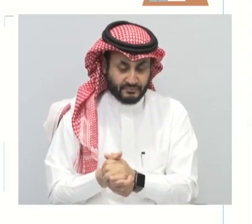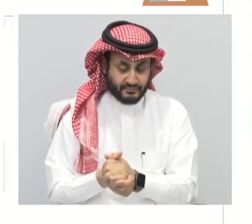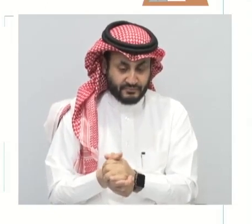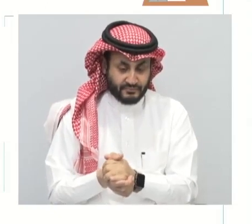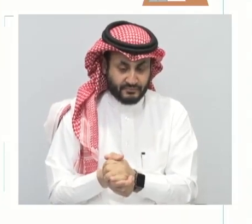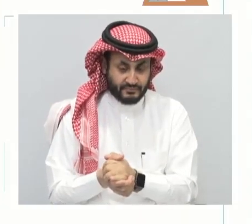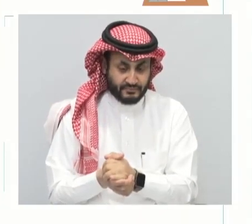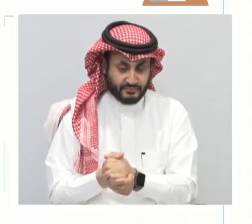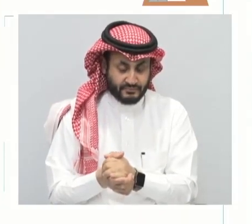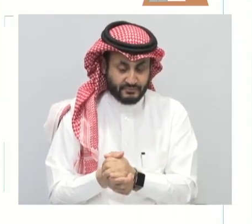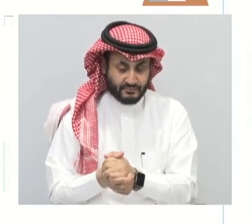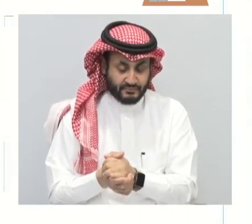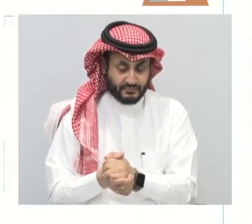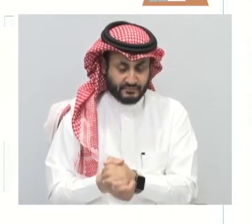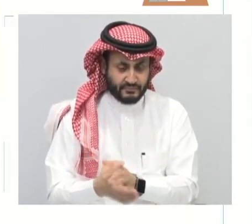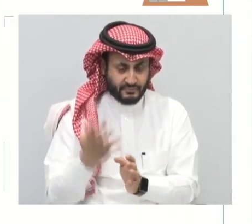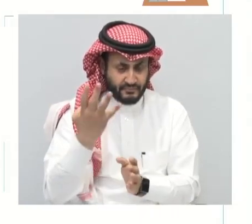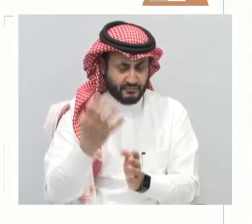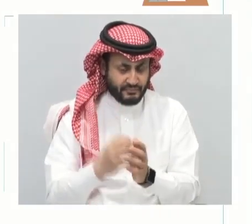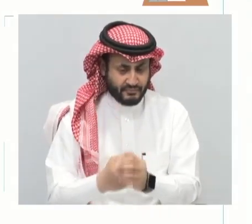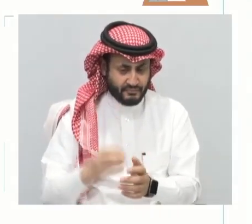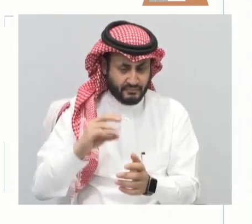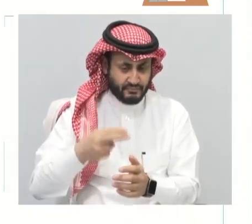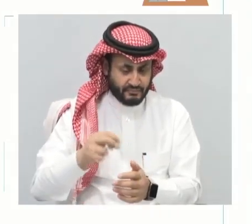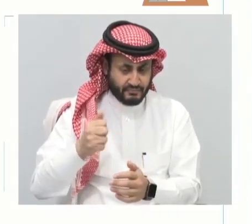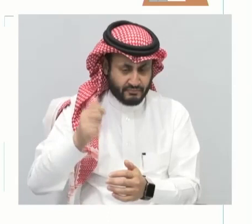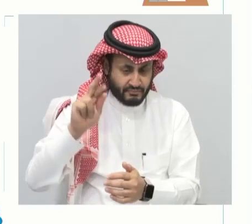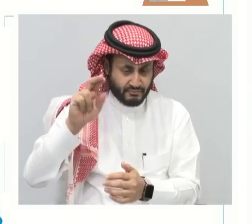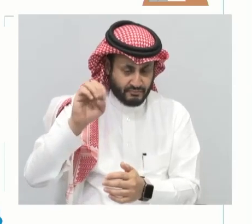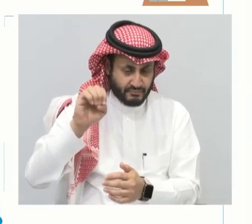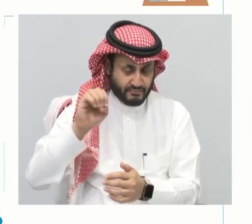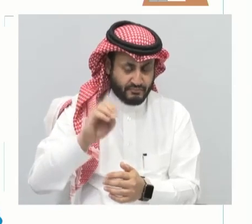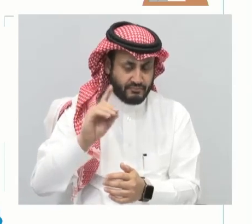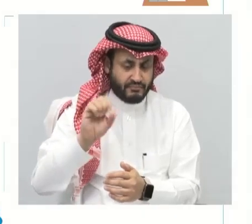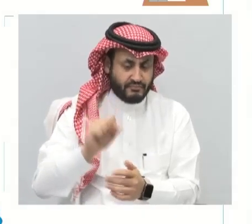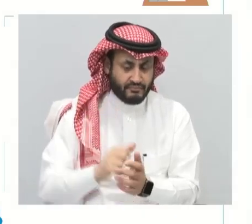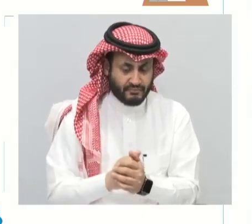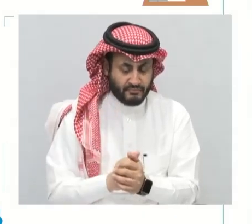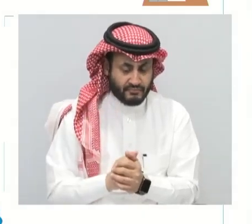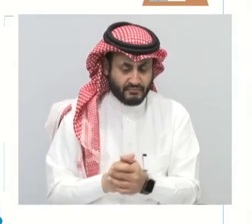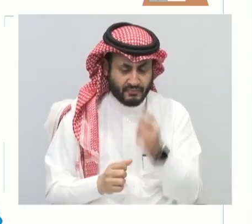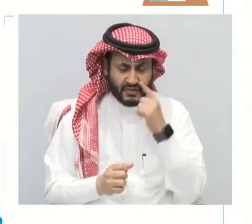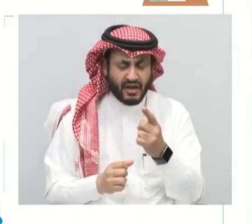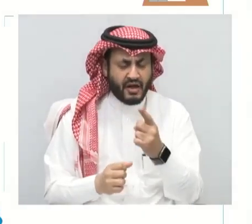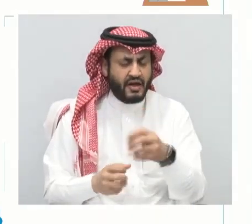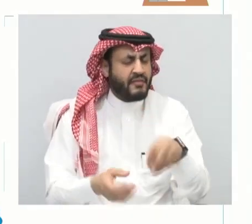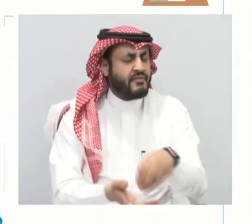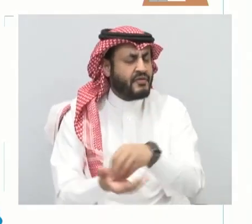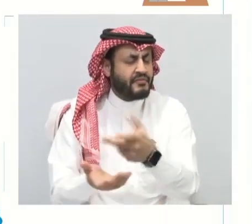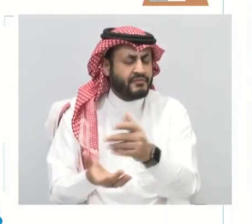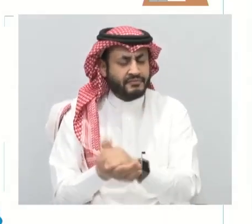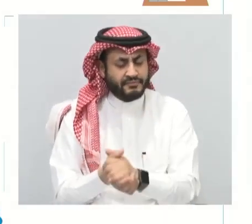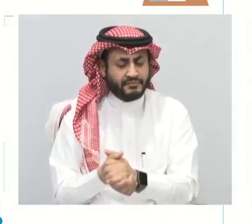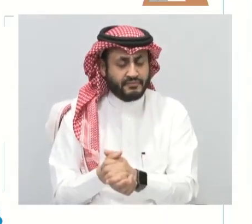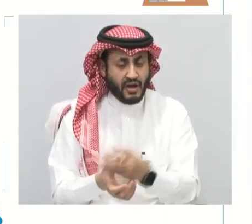the fourth one. That's Charles. What does Charles want his friend to bring? He wants him to bring the snorkeling, and he